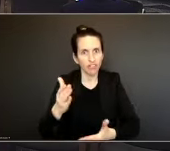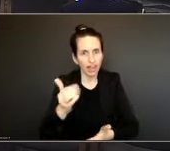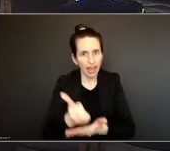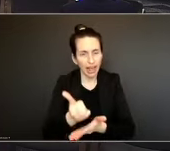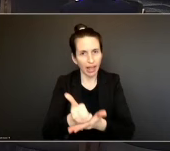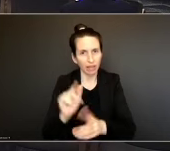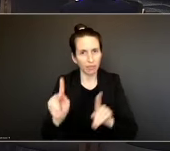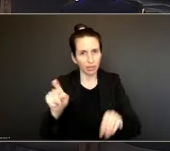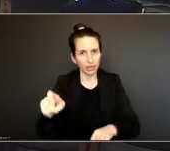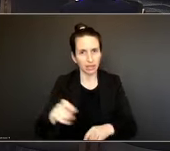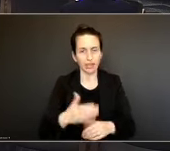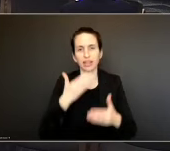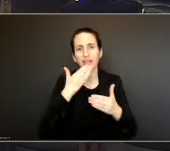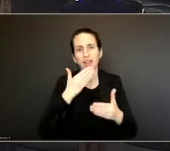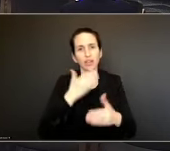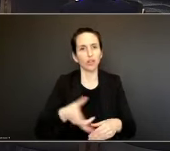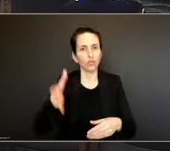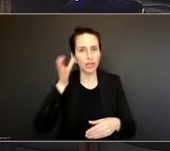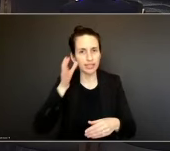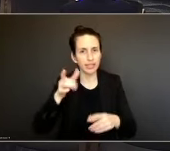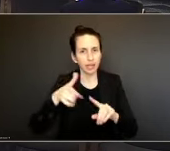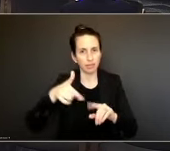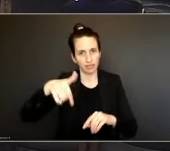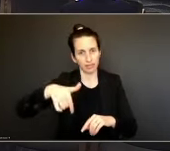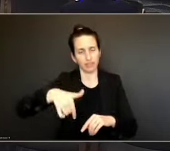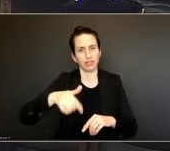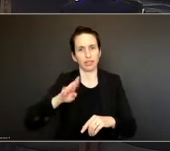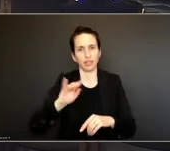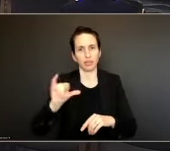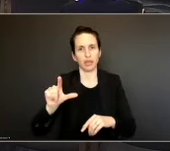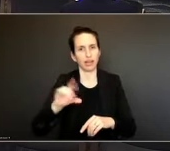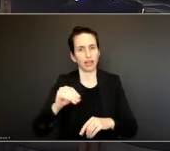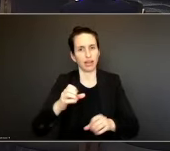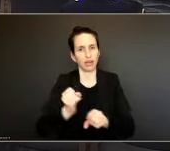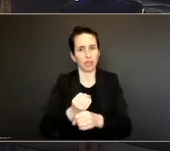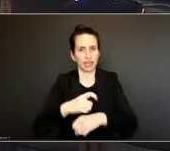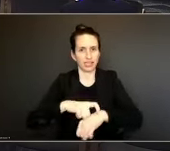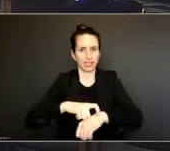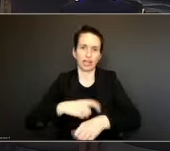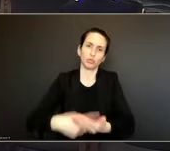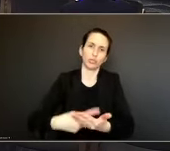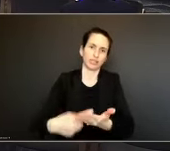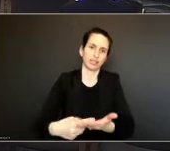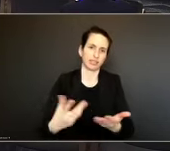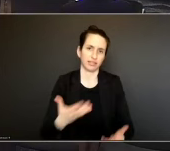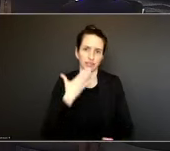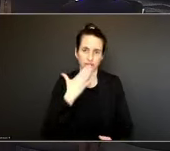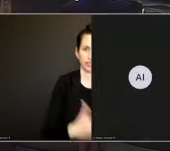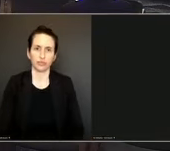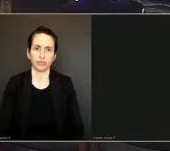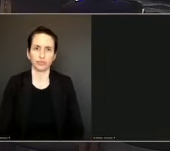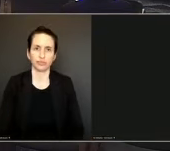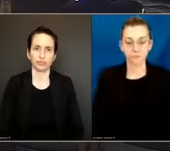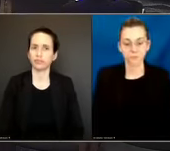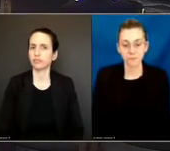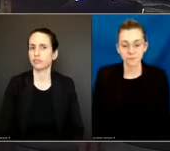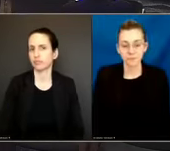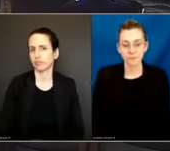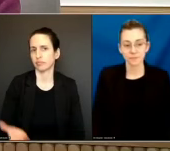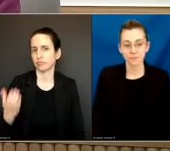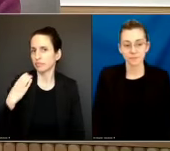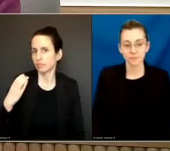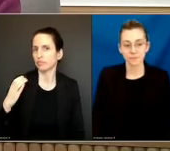for hearing about this bill and making time to discuss this. Thank you so much, Karina, for